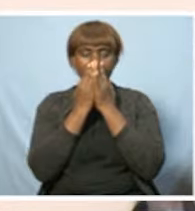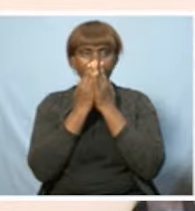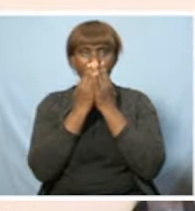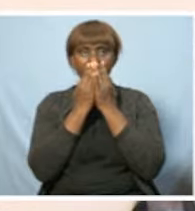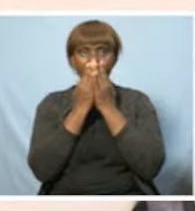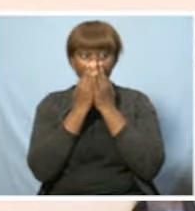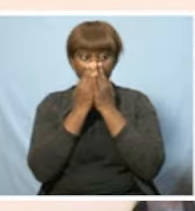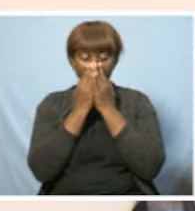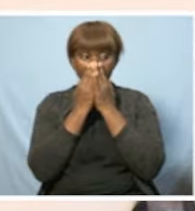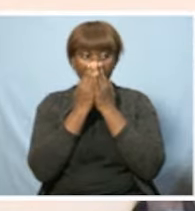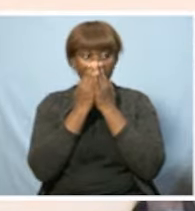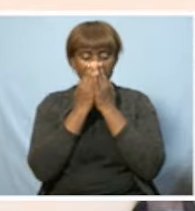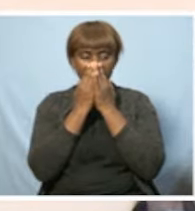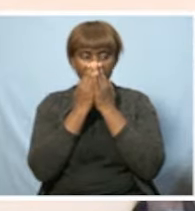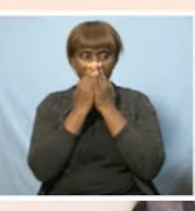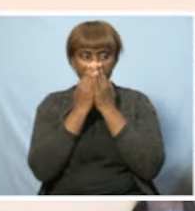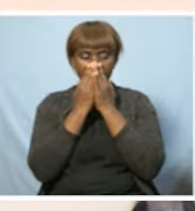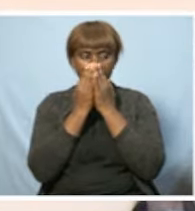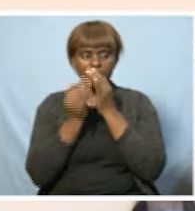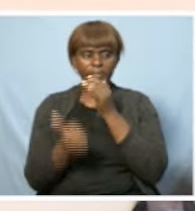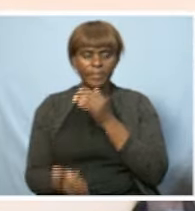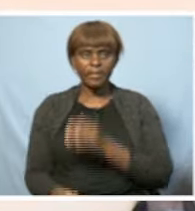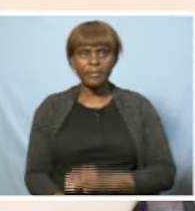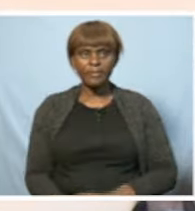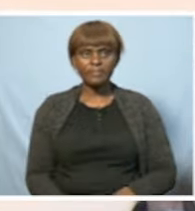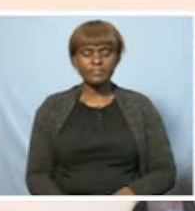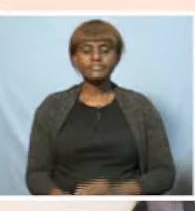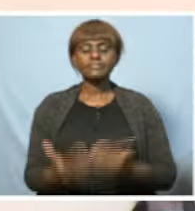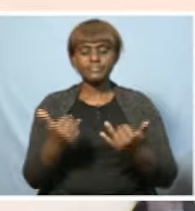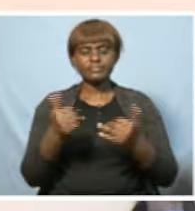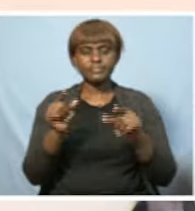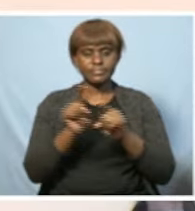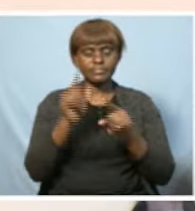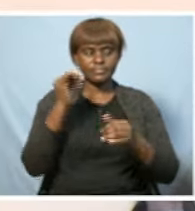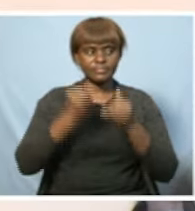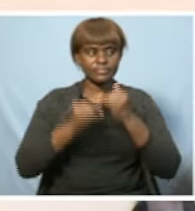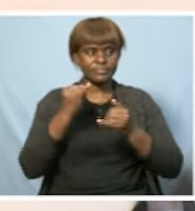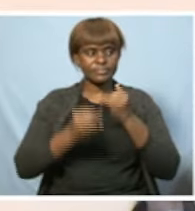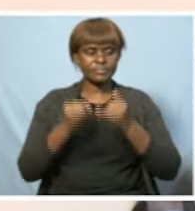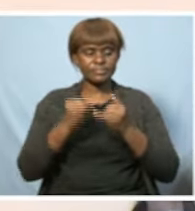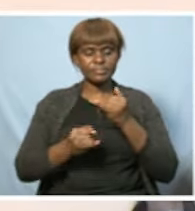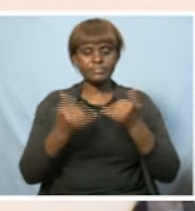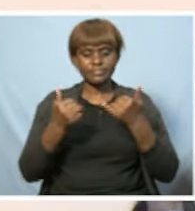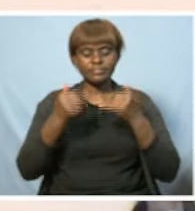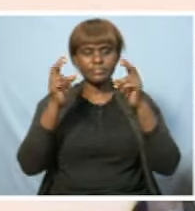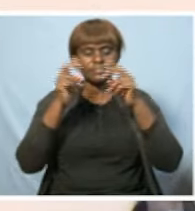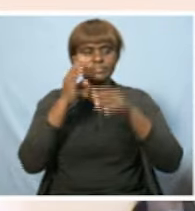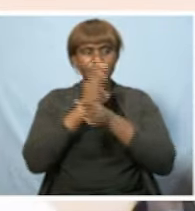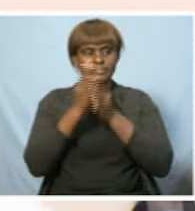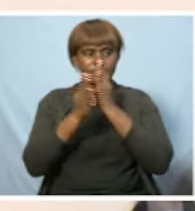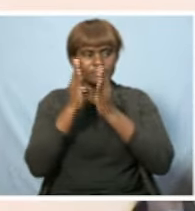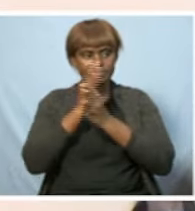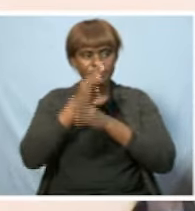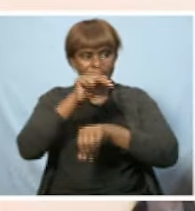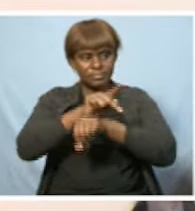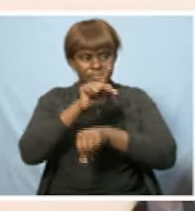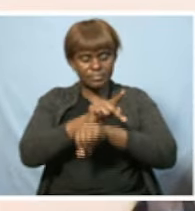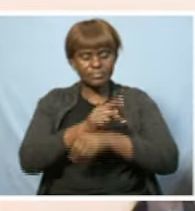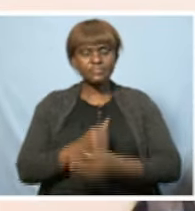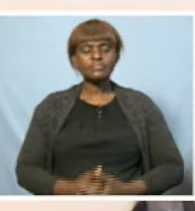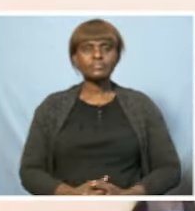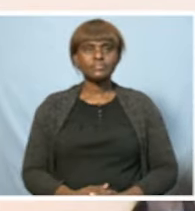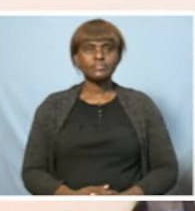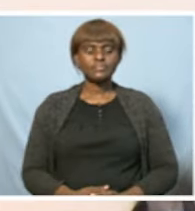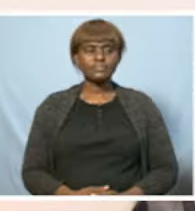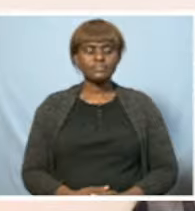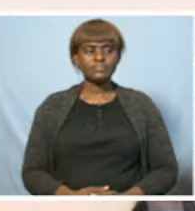Management will adhere to CDF projects completed within the contract period. Okay.